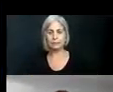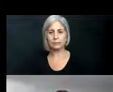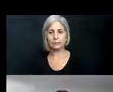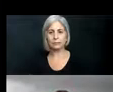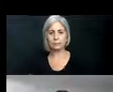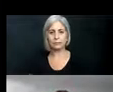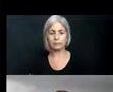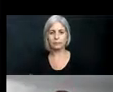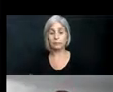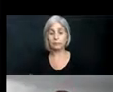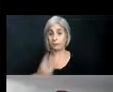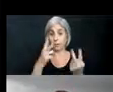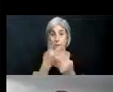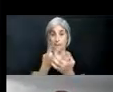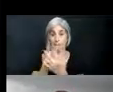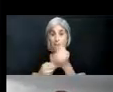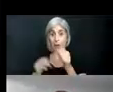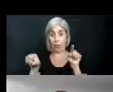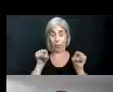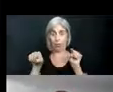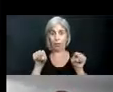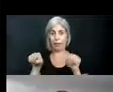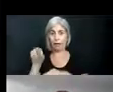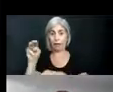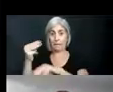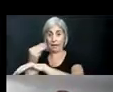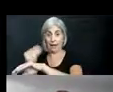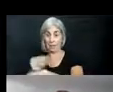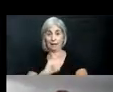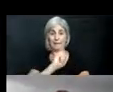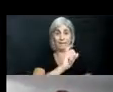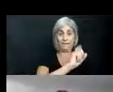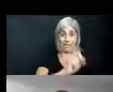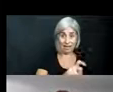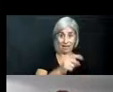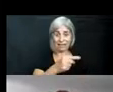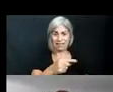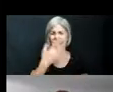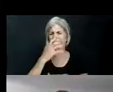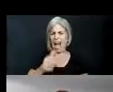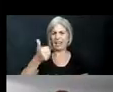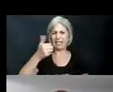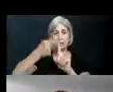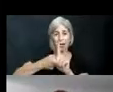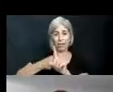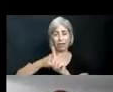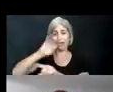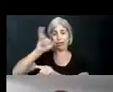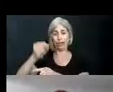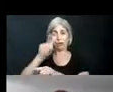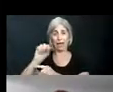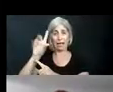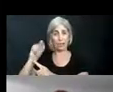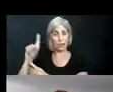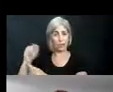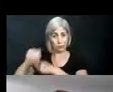And both Miami and Phoenix have experienced the hottest months ever in July of 2020. So you can see